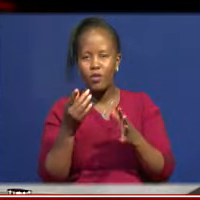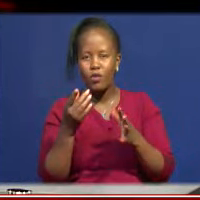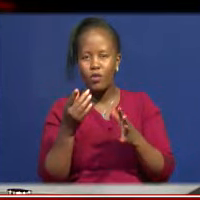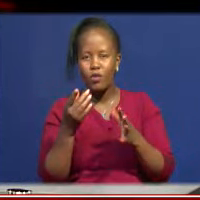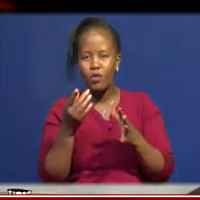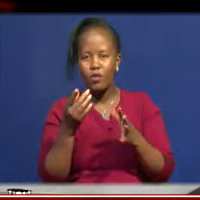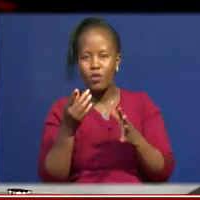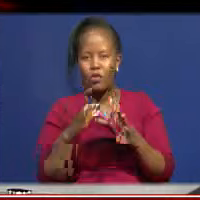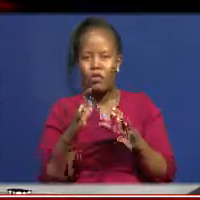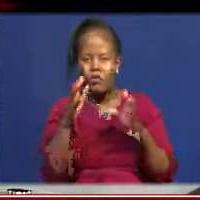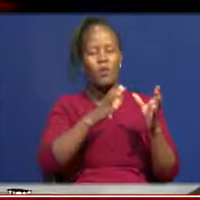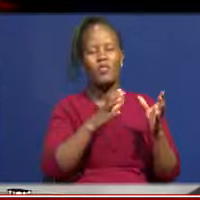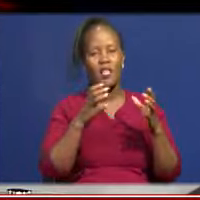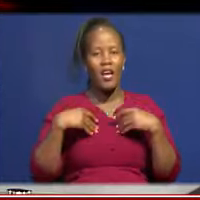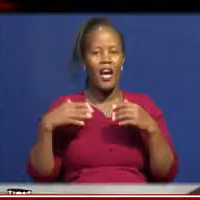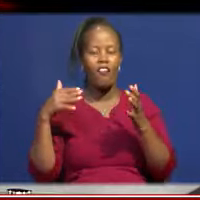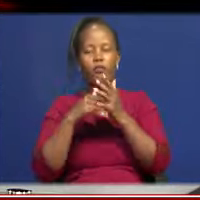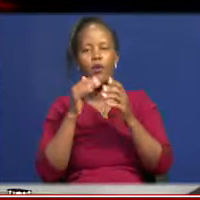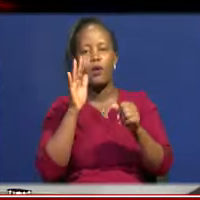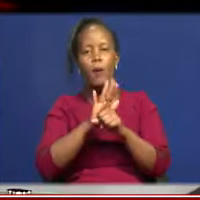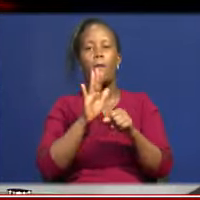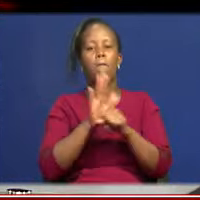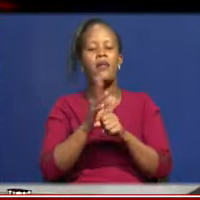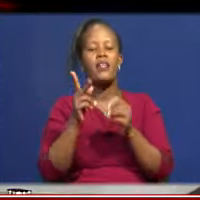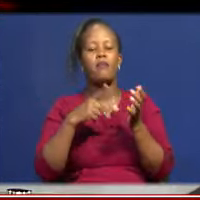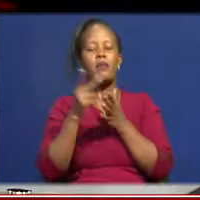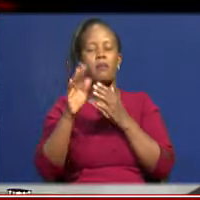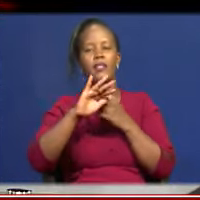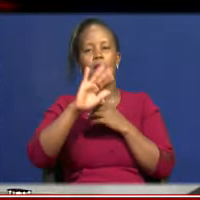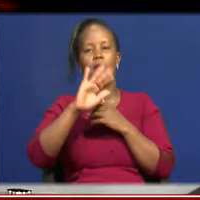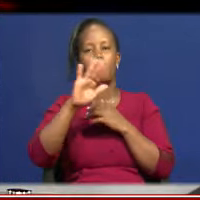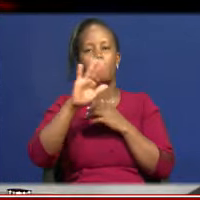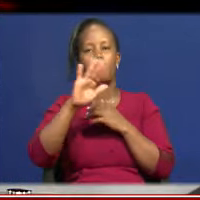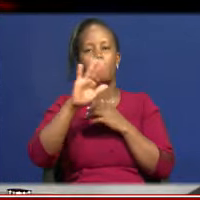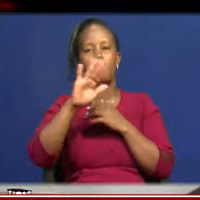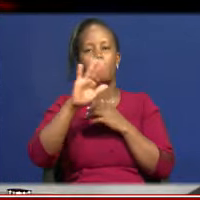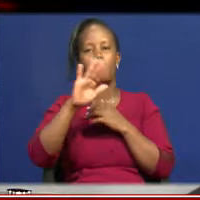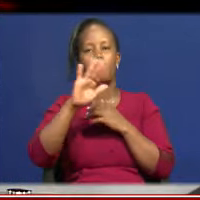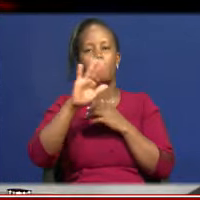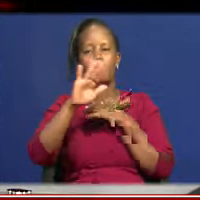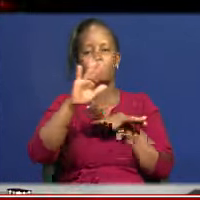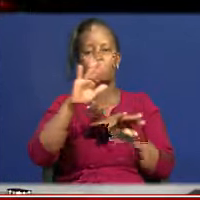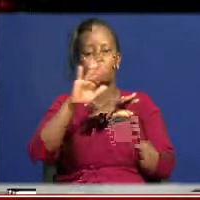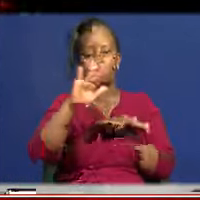the beneficiaries. This and more from our county's news.